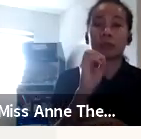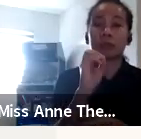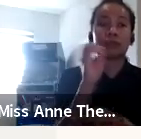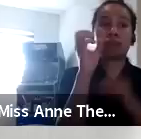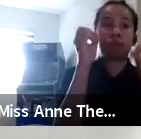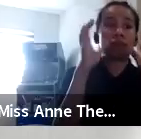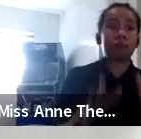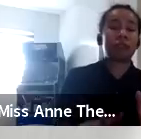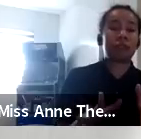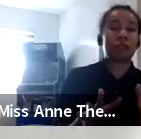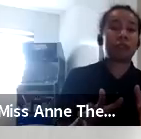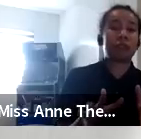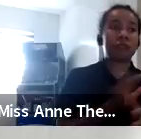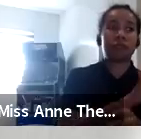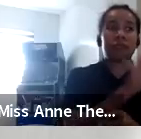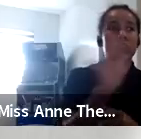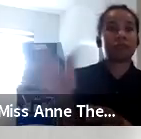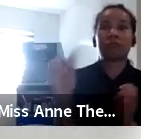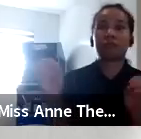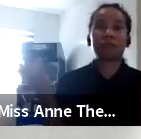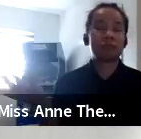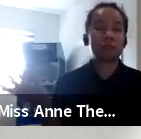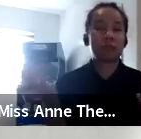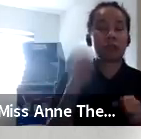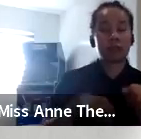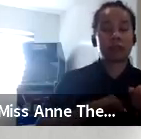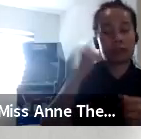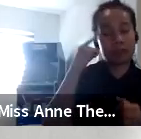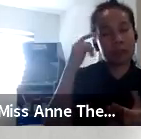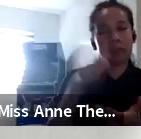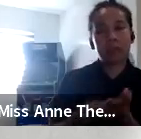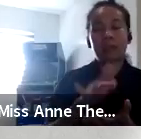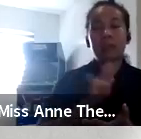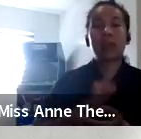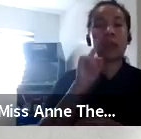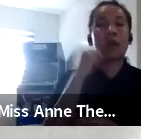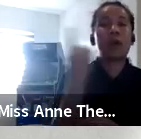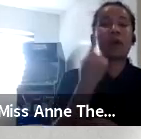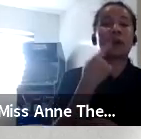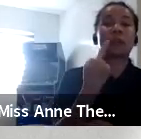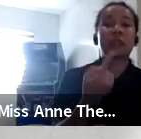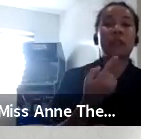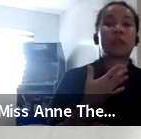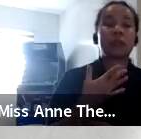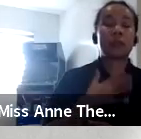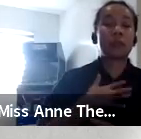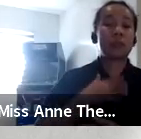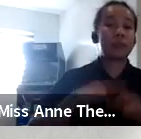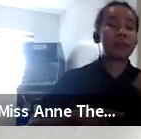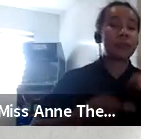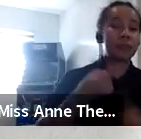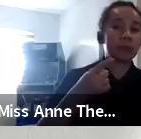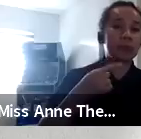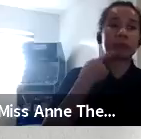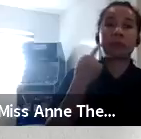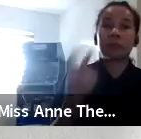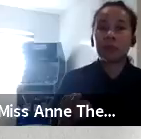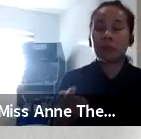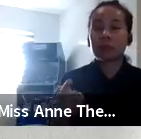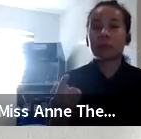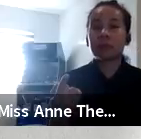teachers already? So I believe, and I always tell this to my friends, and I always tell this to